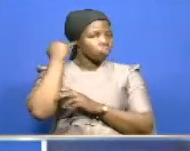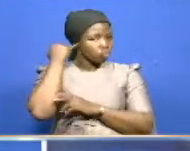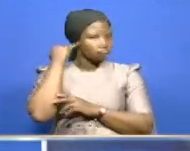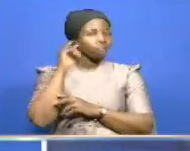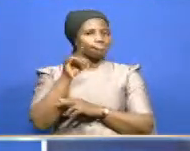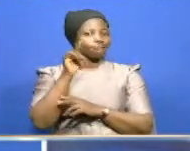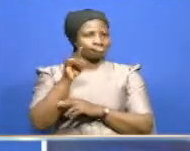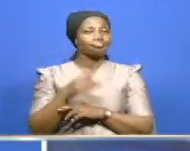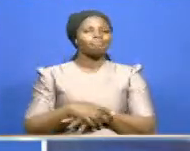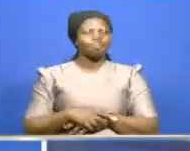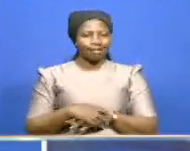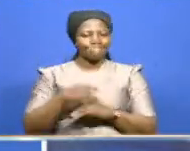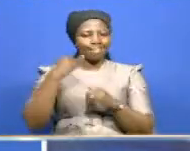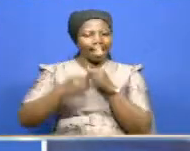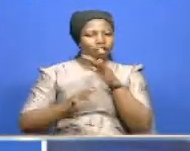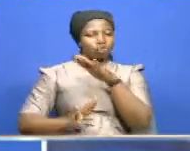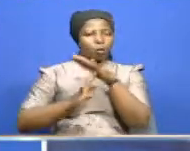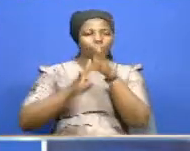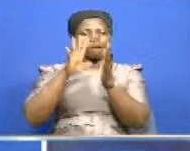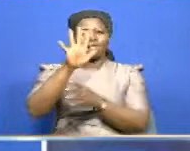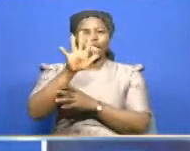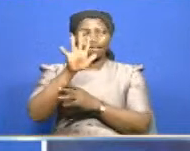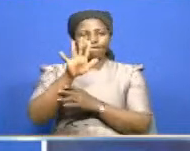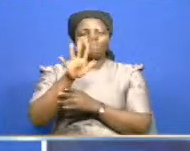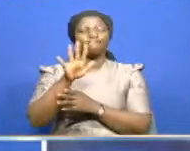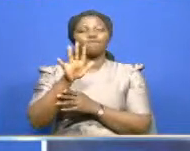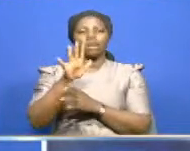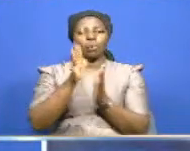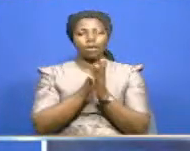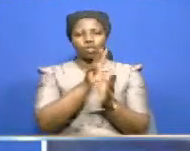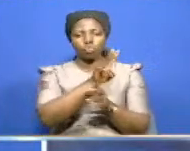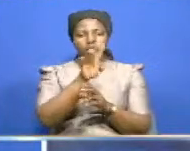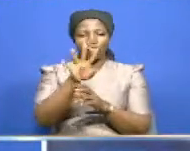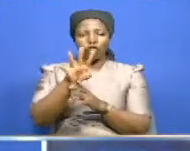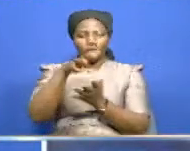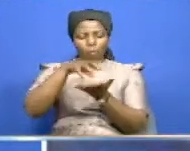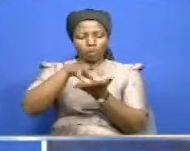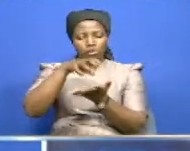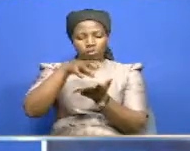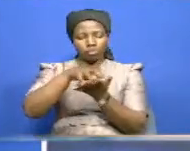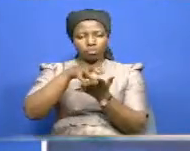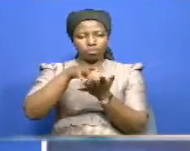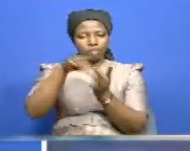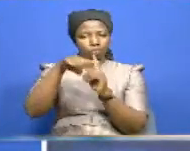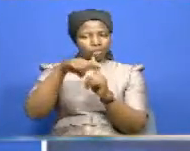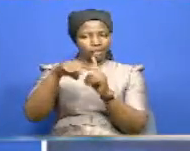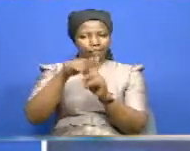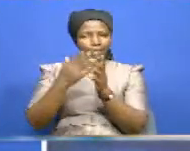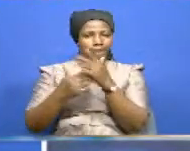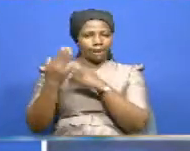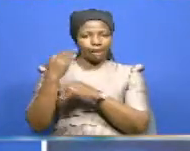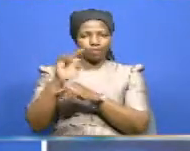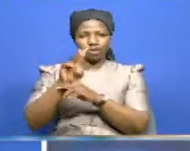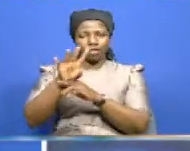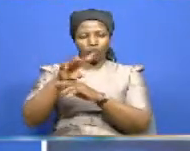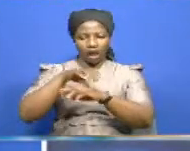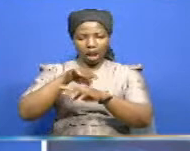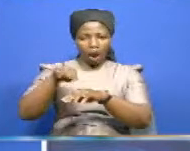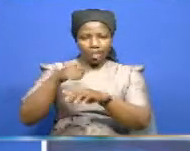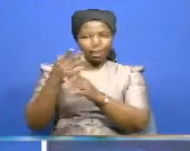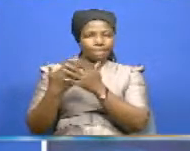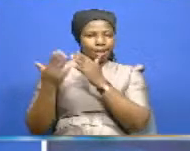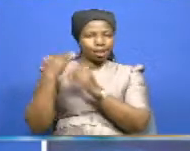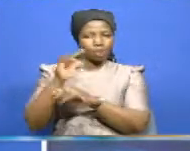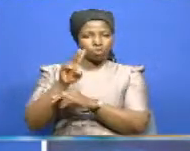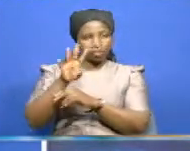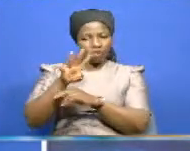5 most affected counties with 24 positive tests in the last 24 hours. In the previous 24 hours, 14